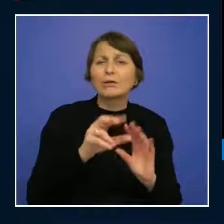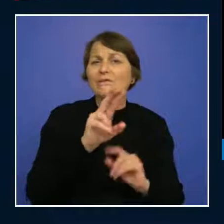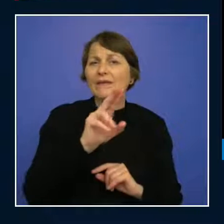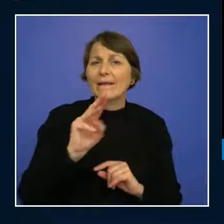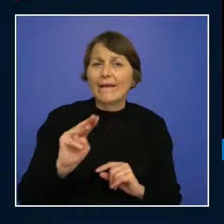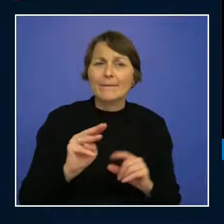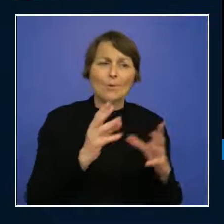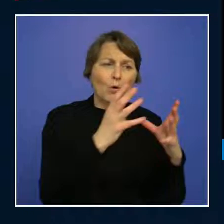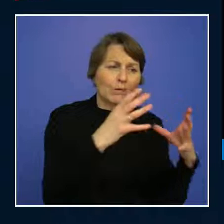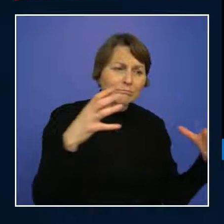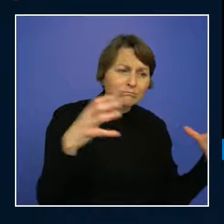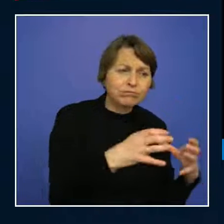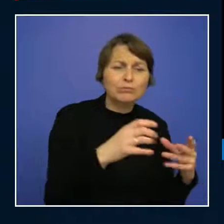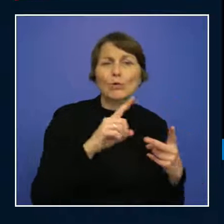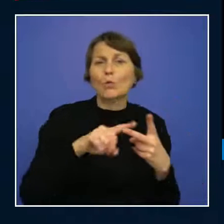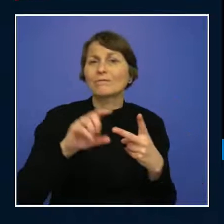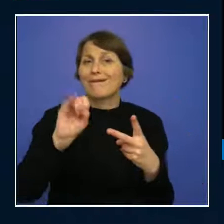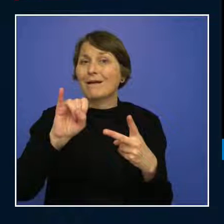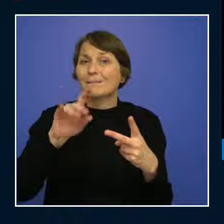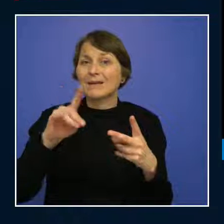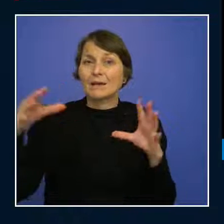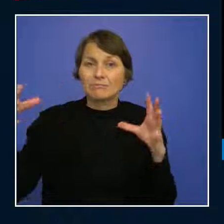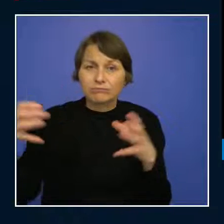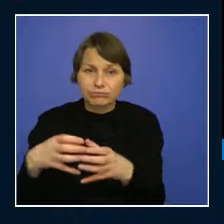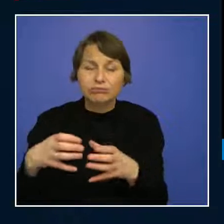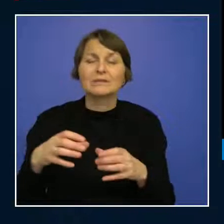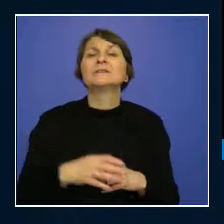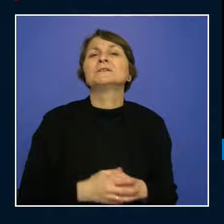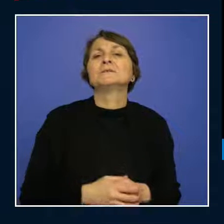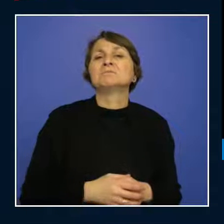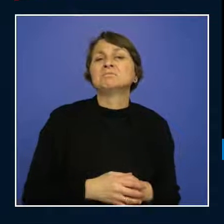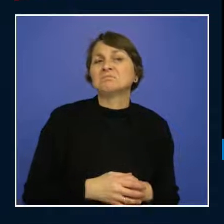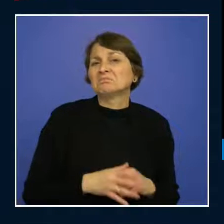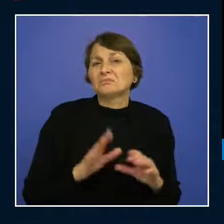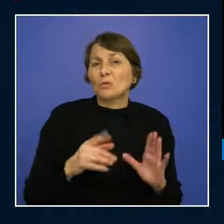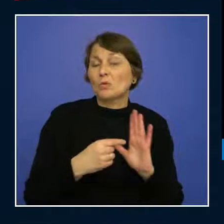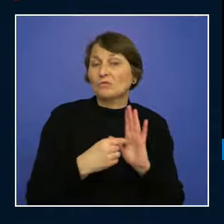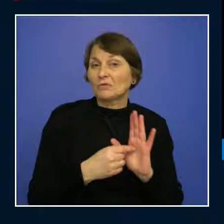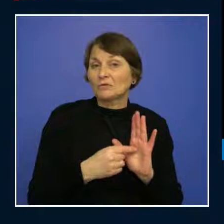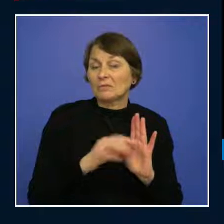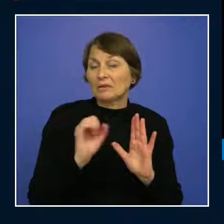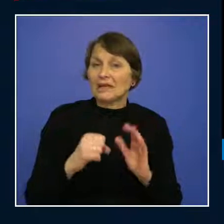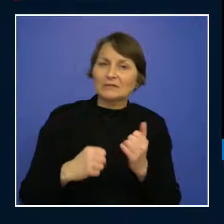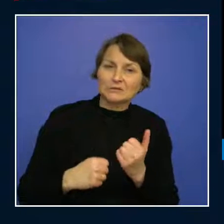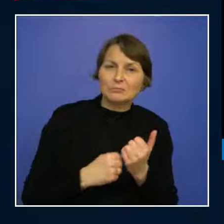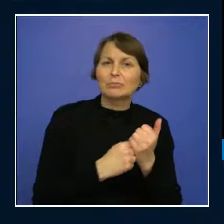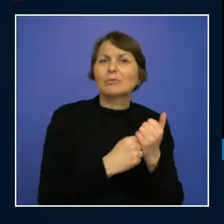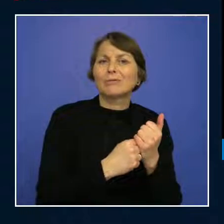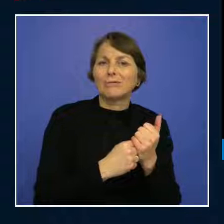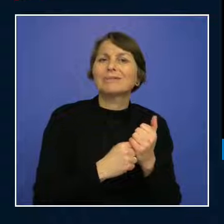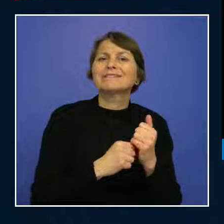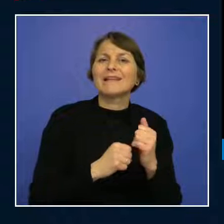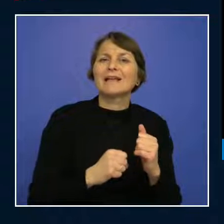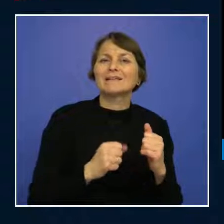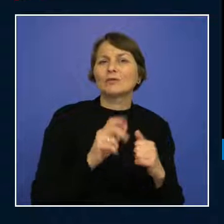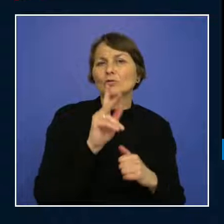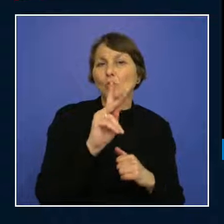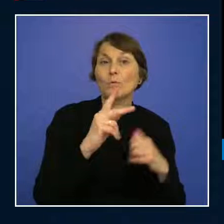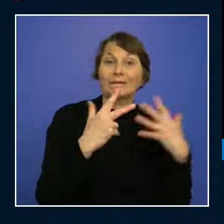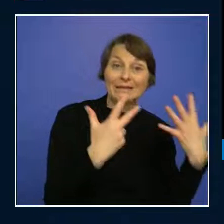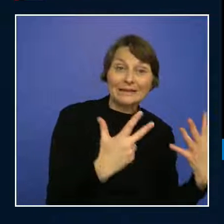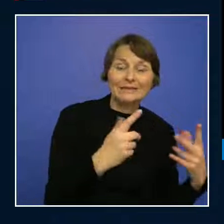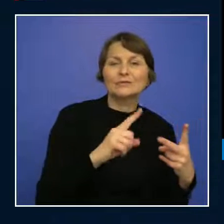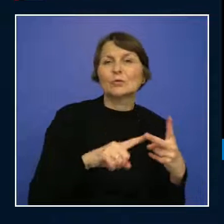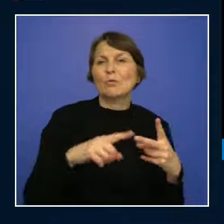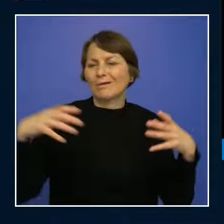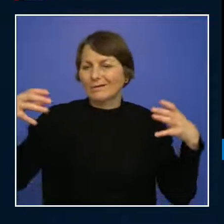IP addresses, whereas some of the other ones can support things like your Azure Kubernetes cluster services. So again, think